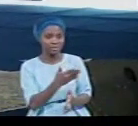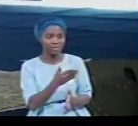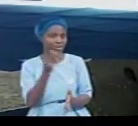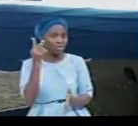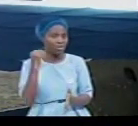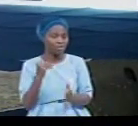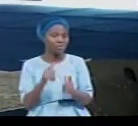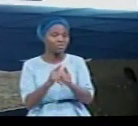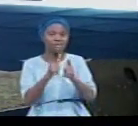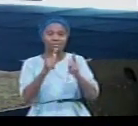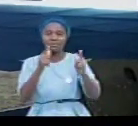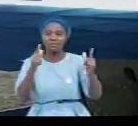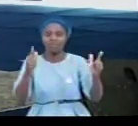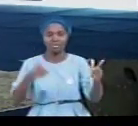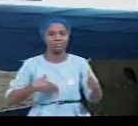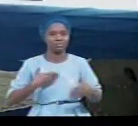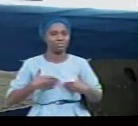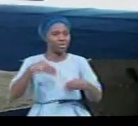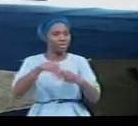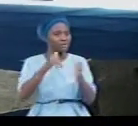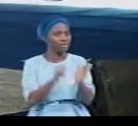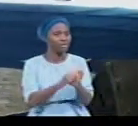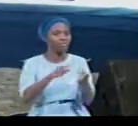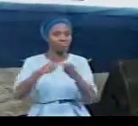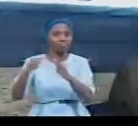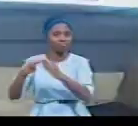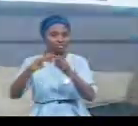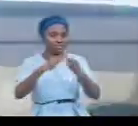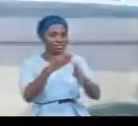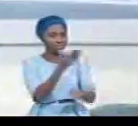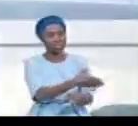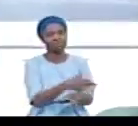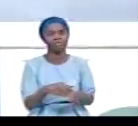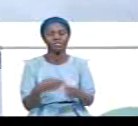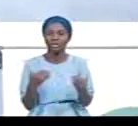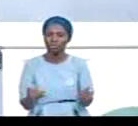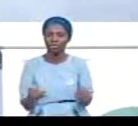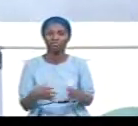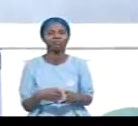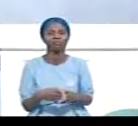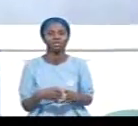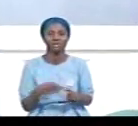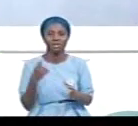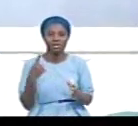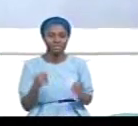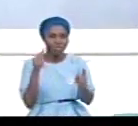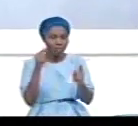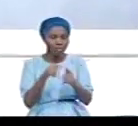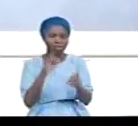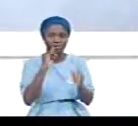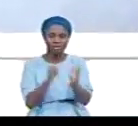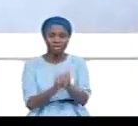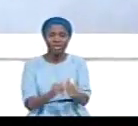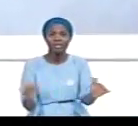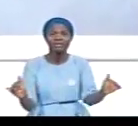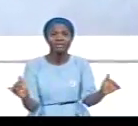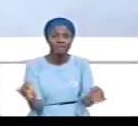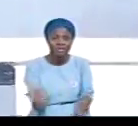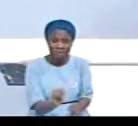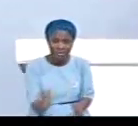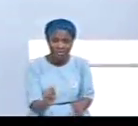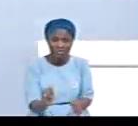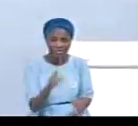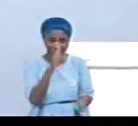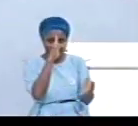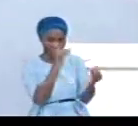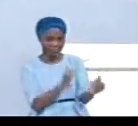in that city. The point is, the same faith men and women. The